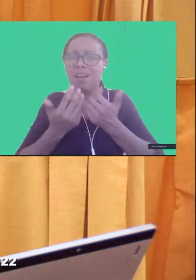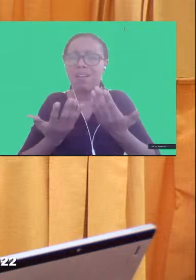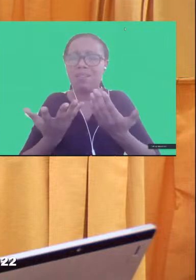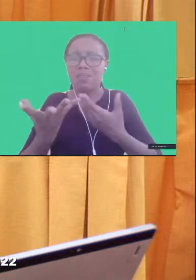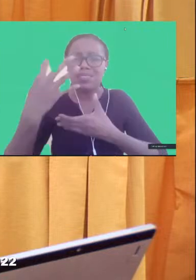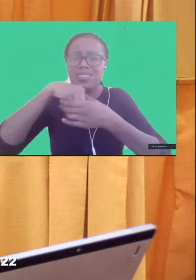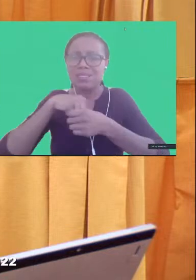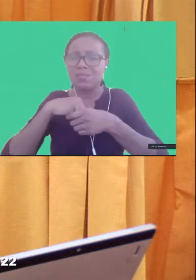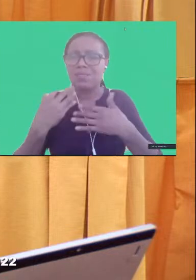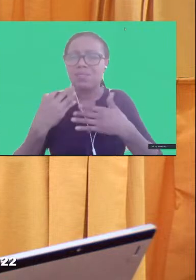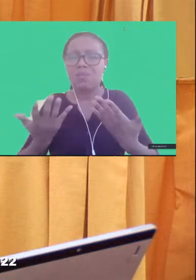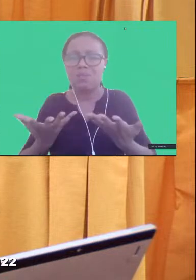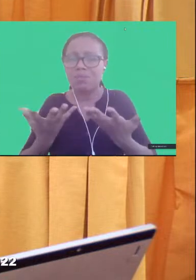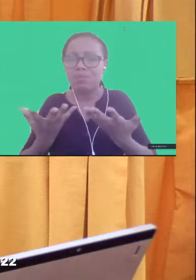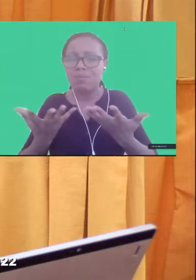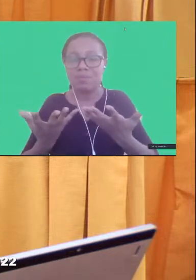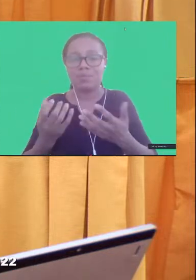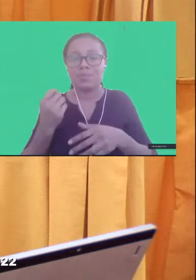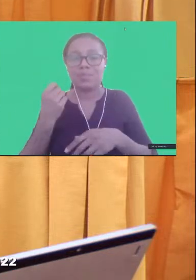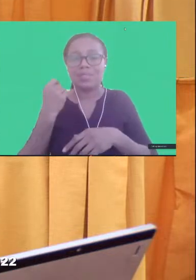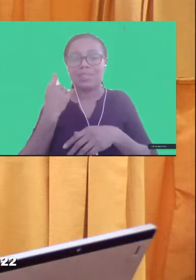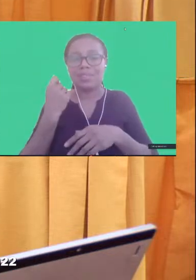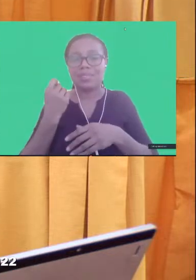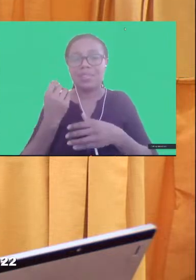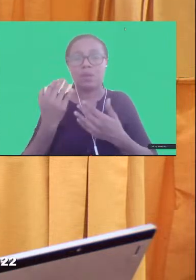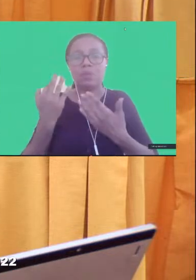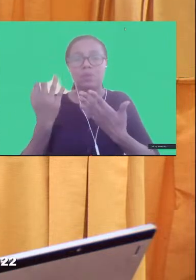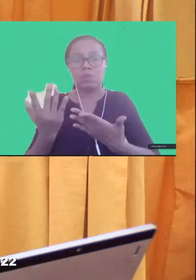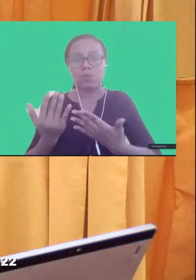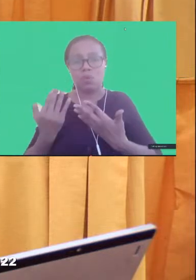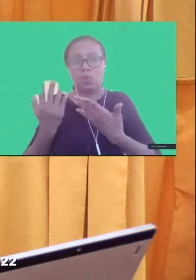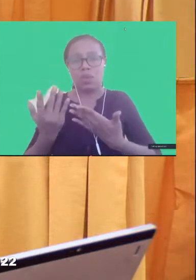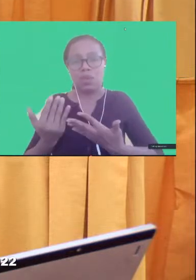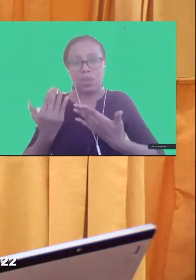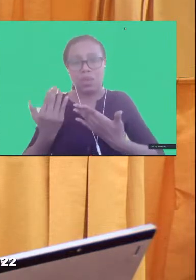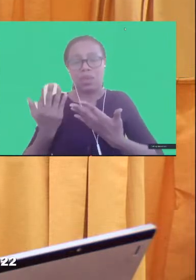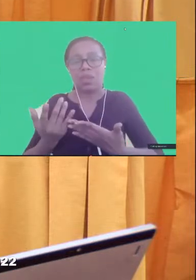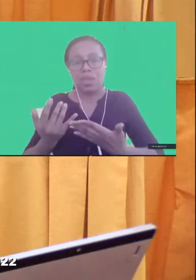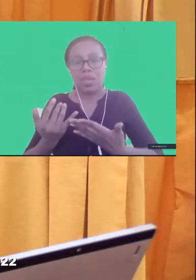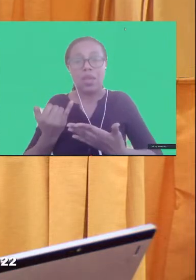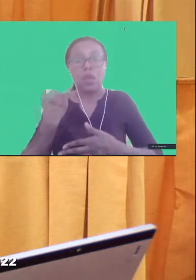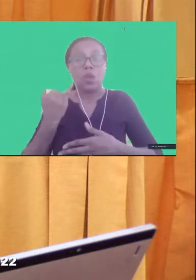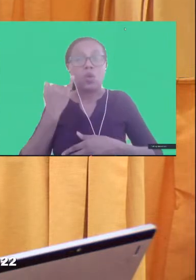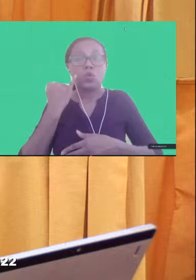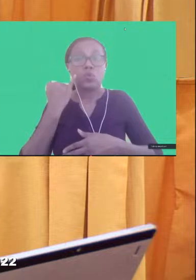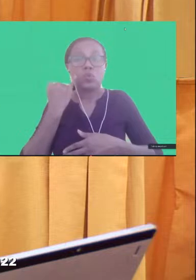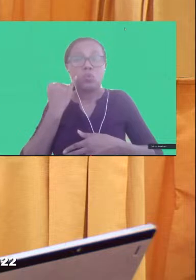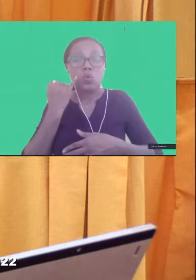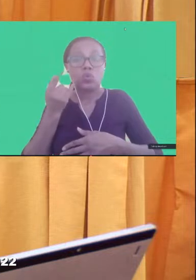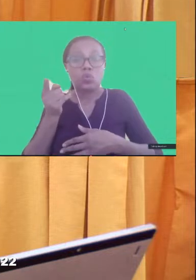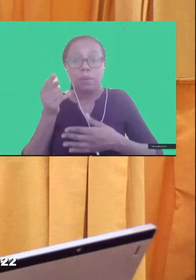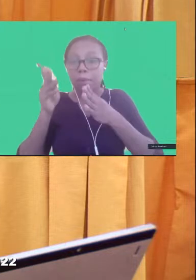we want to have a license to produce. And we recognize that if we are going to